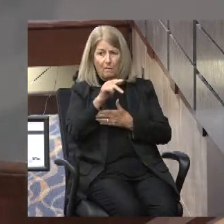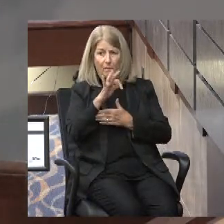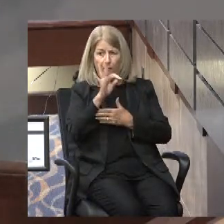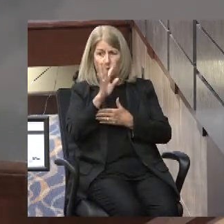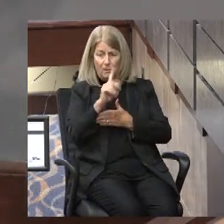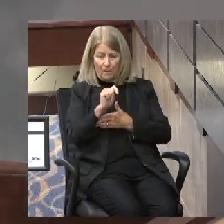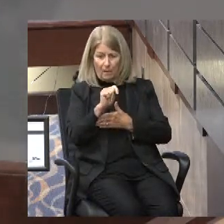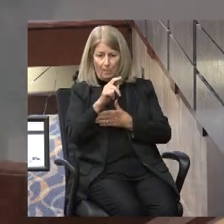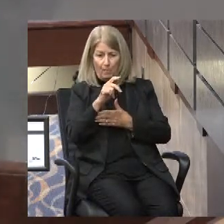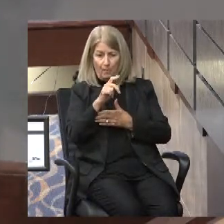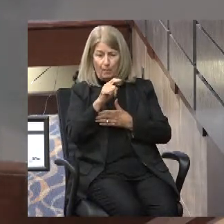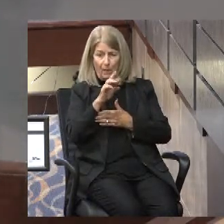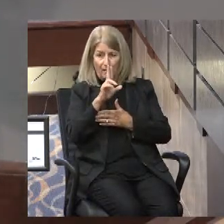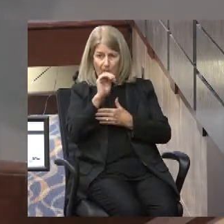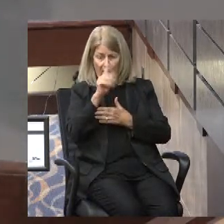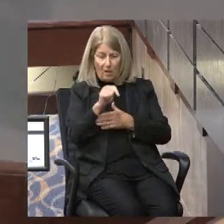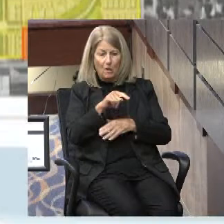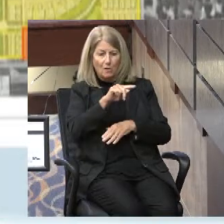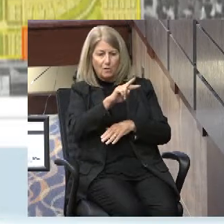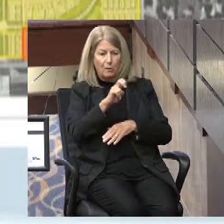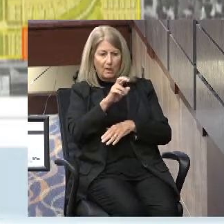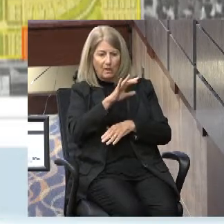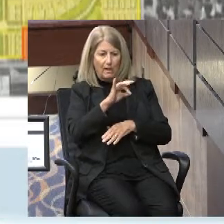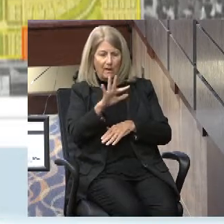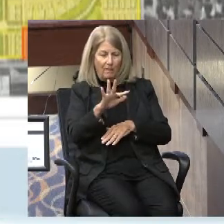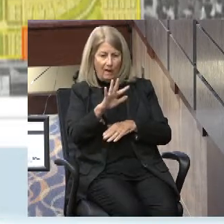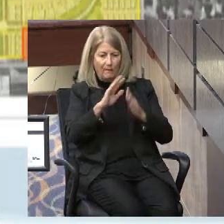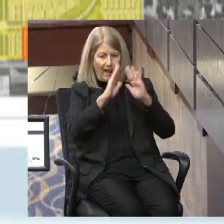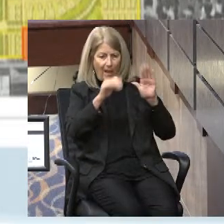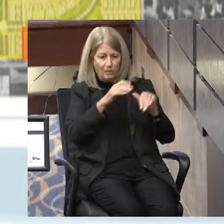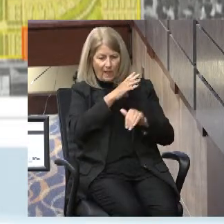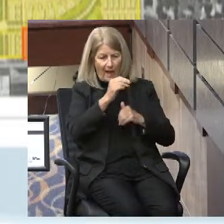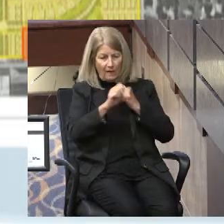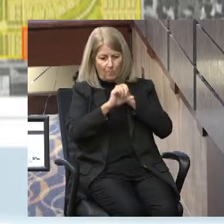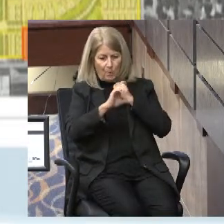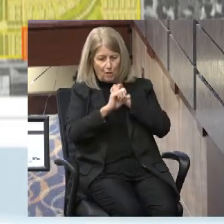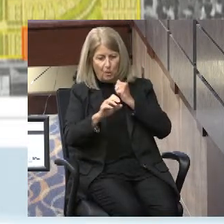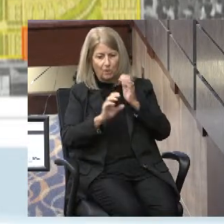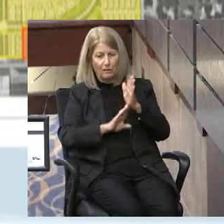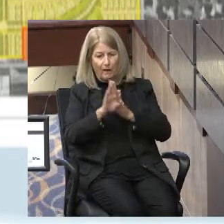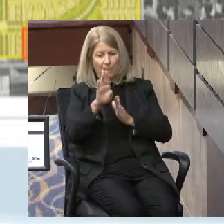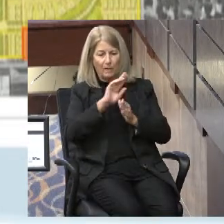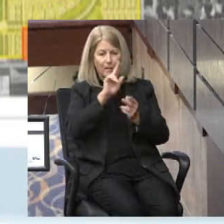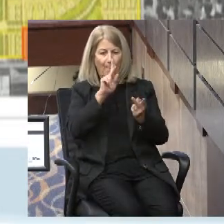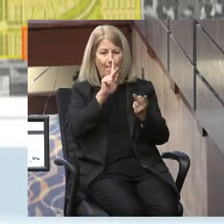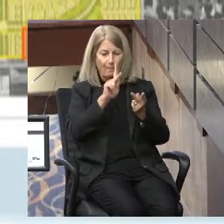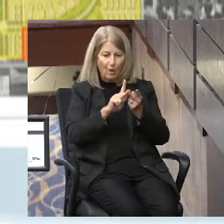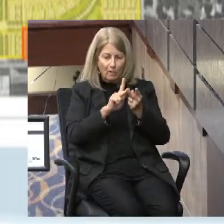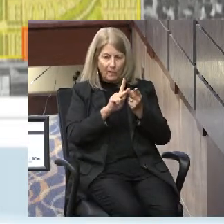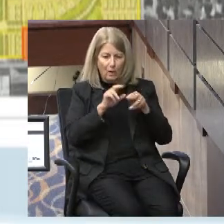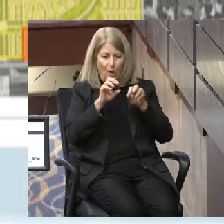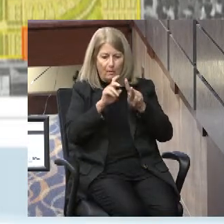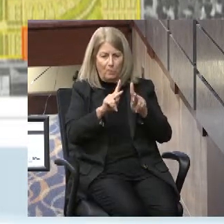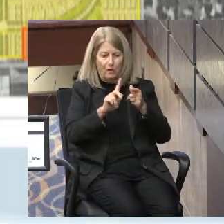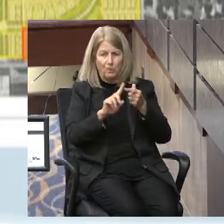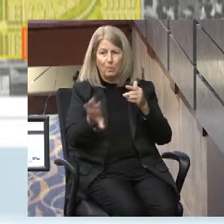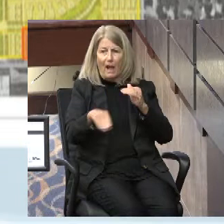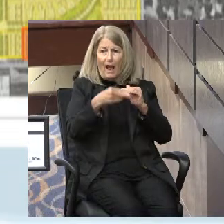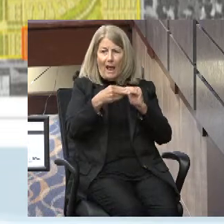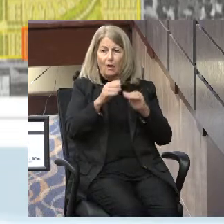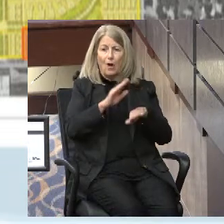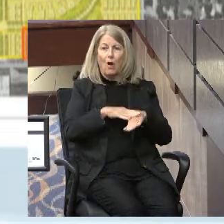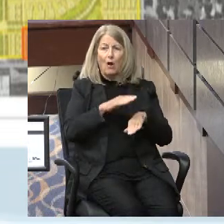some 285 housing units plus commercial development is a perfect opportunity to act on these council